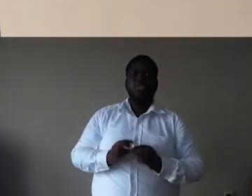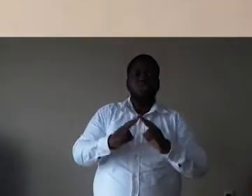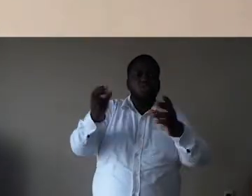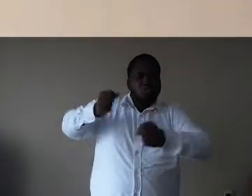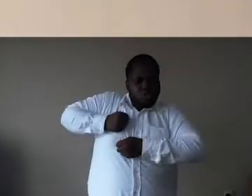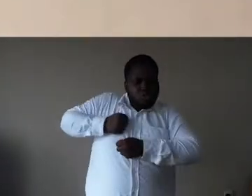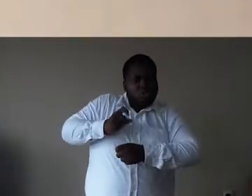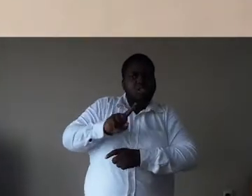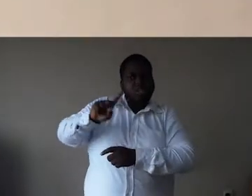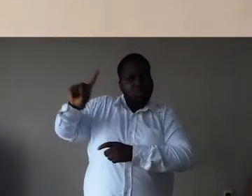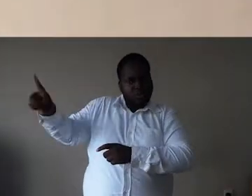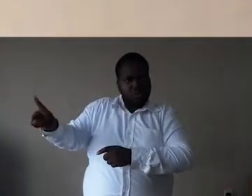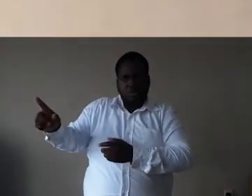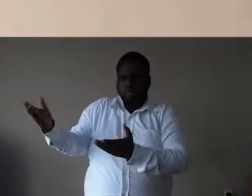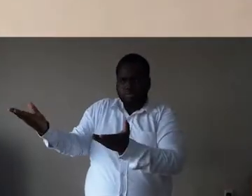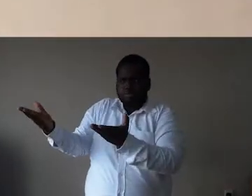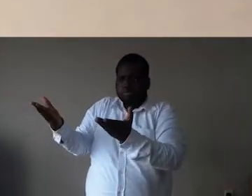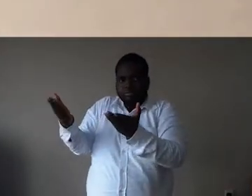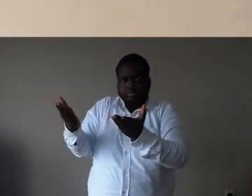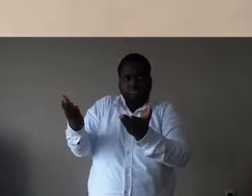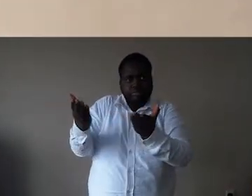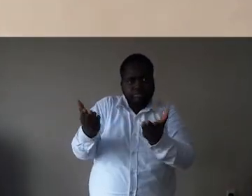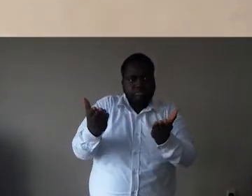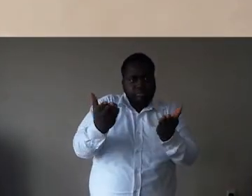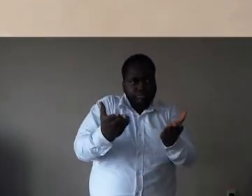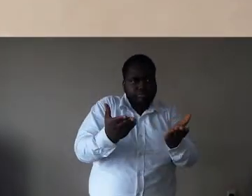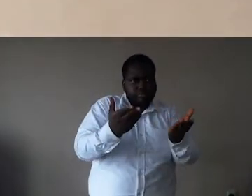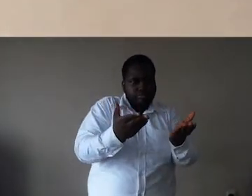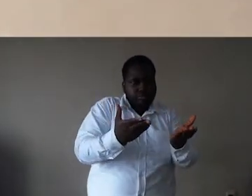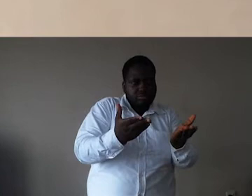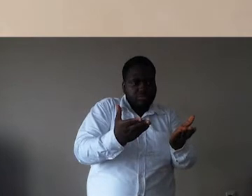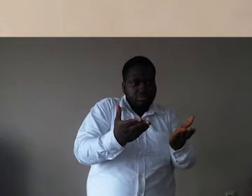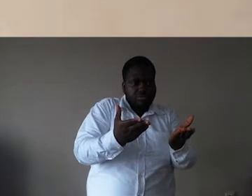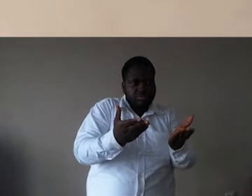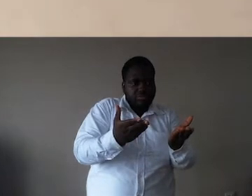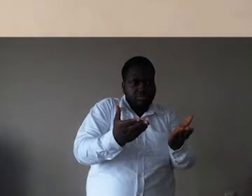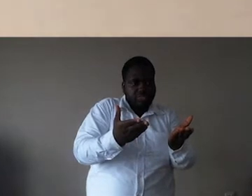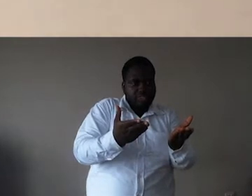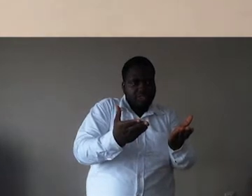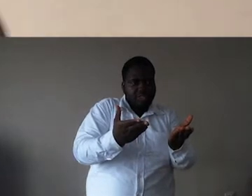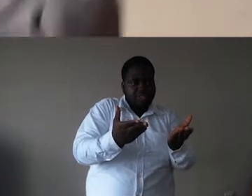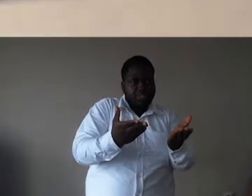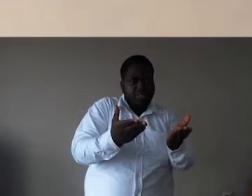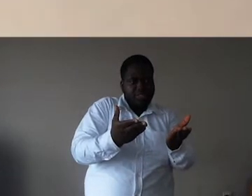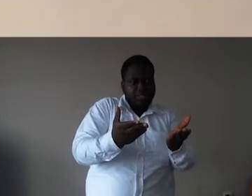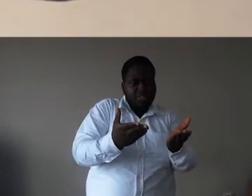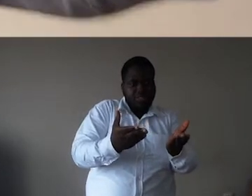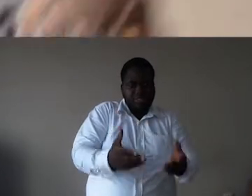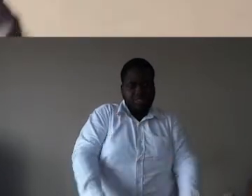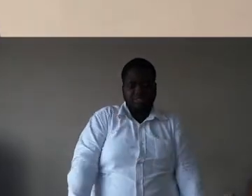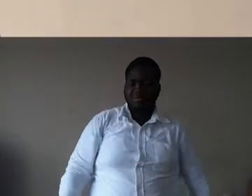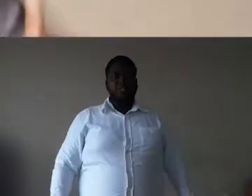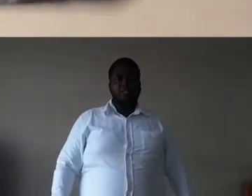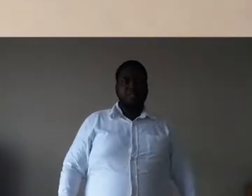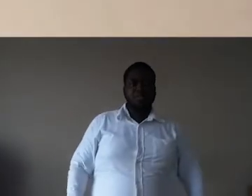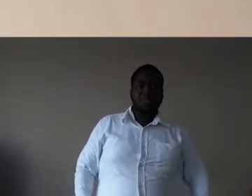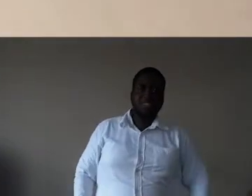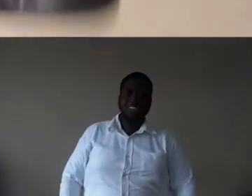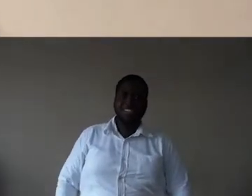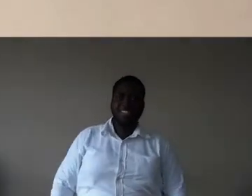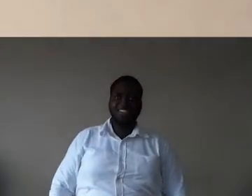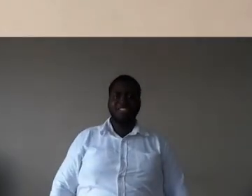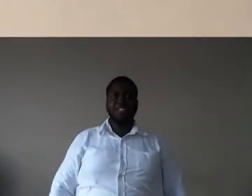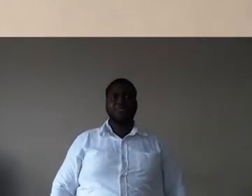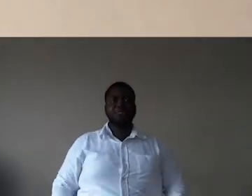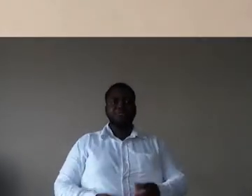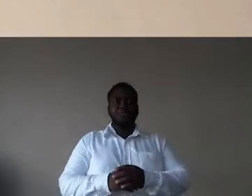you read from verse 1, the Bible tells us that Uzzah was by the Ark of the Covenant. Then his brother was sitting on the horse that was